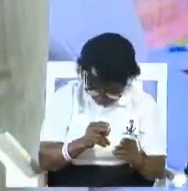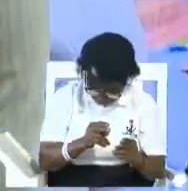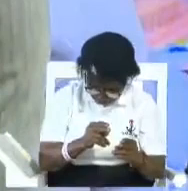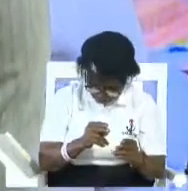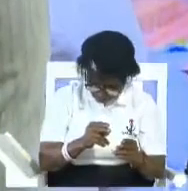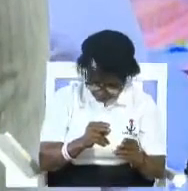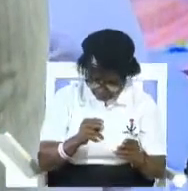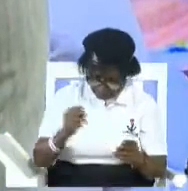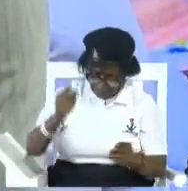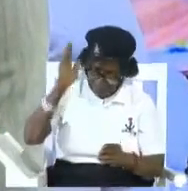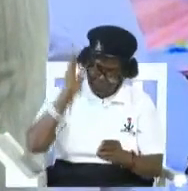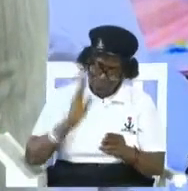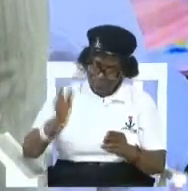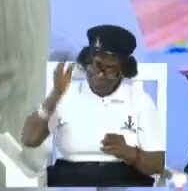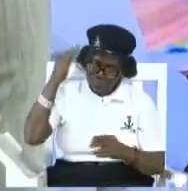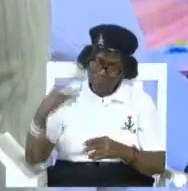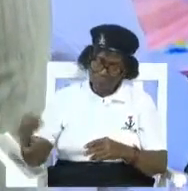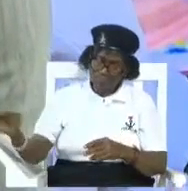Ancient of Days,